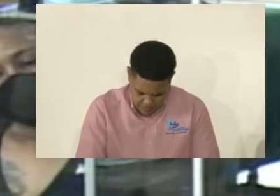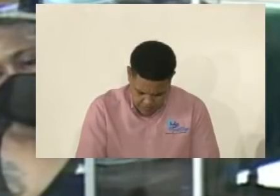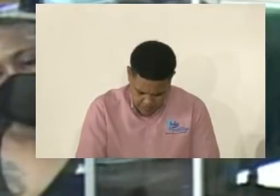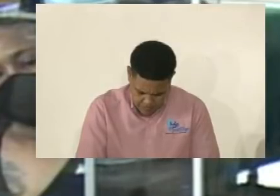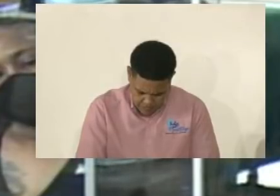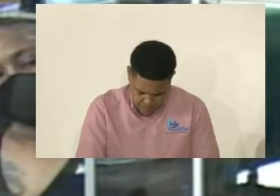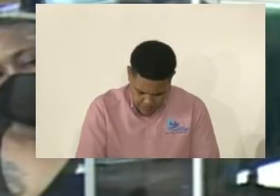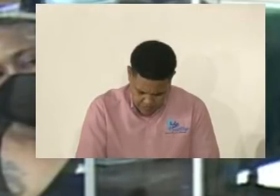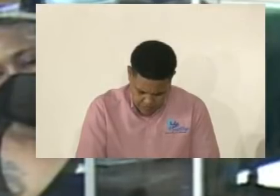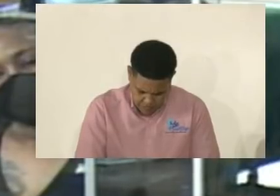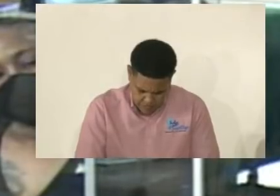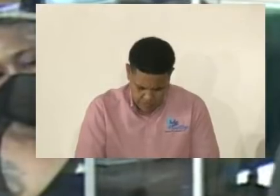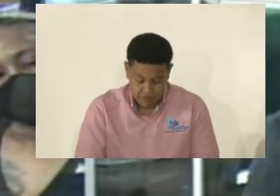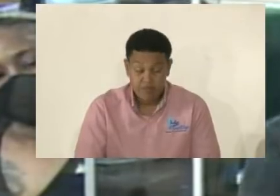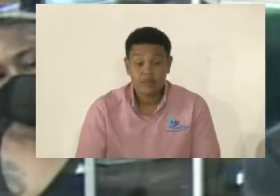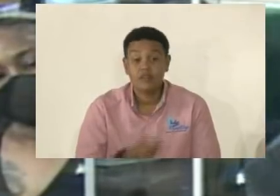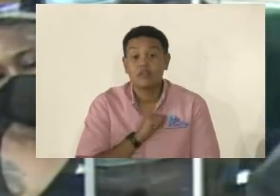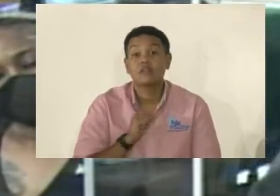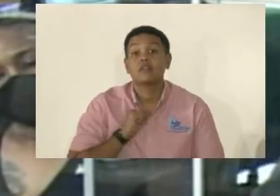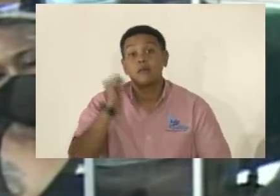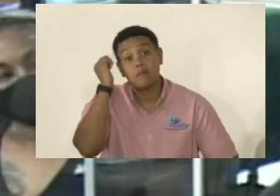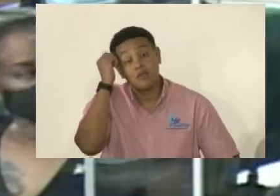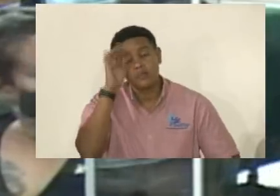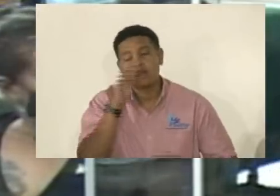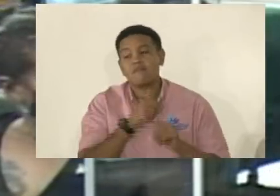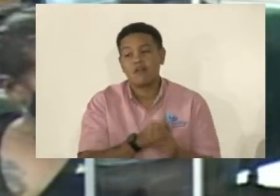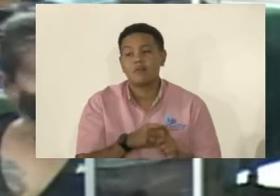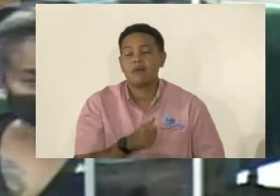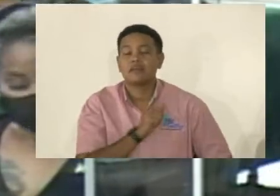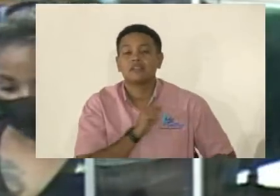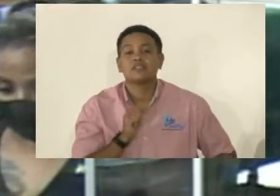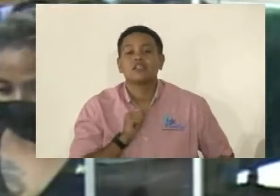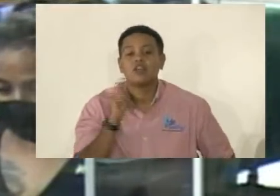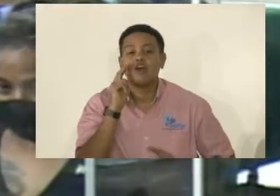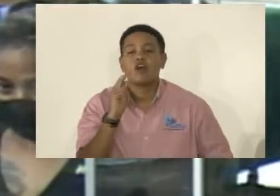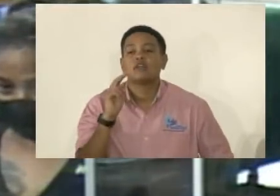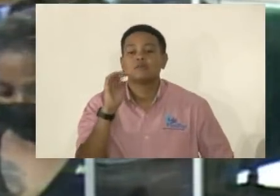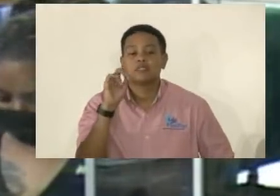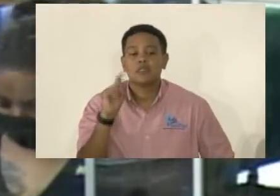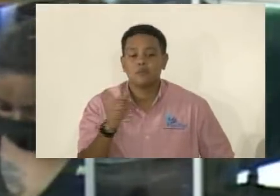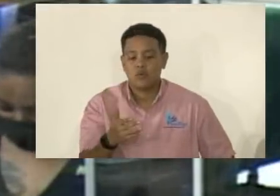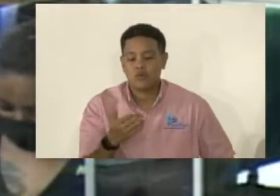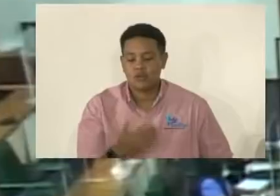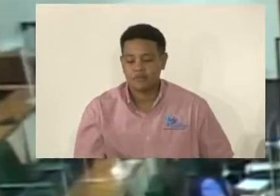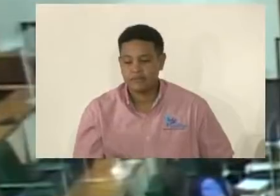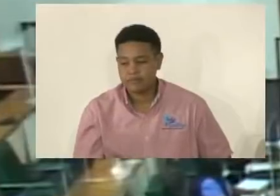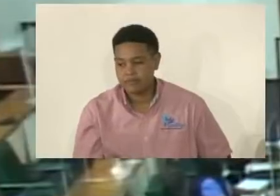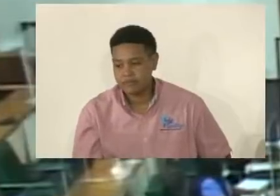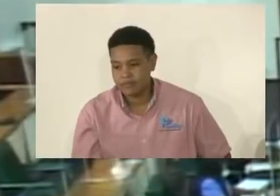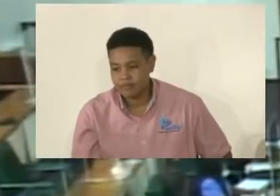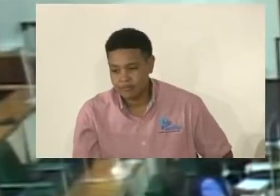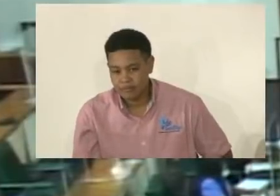Samuda. Mr. President. Thank you, Minister Hill. Senator Bunting, I recognize you.